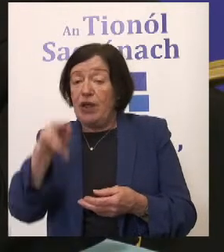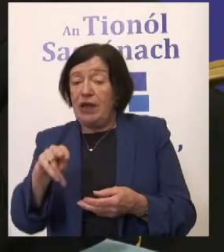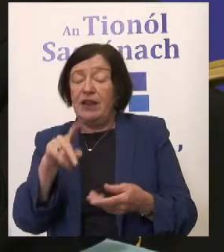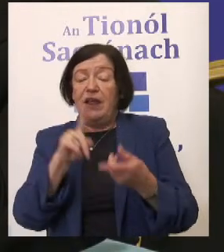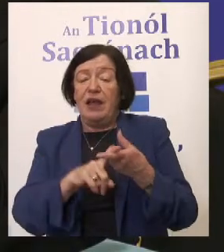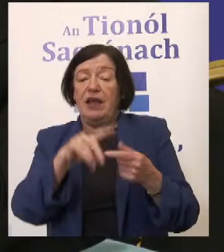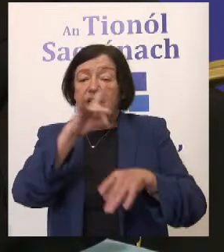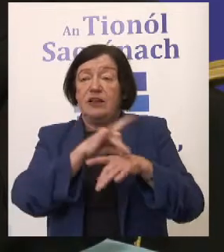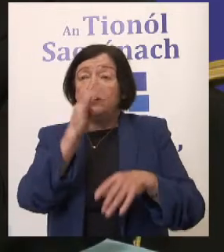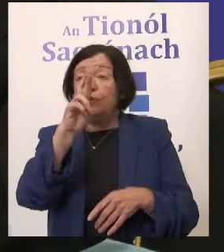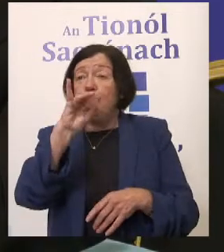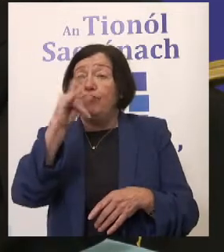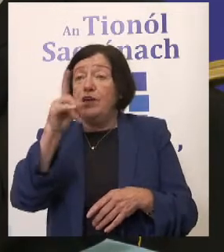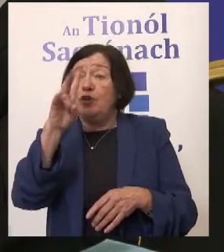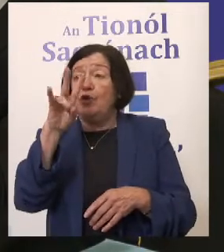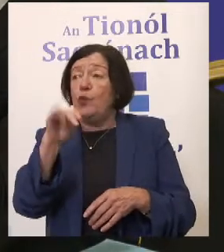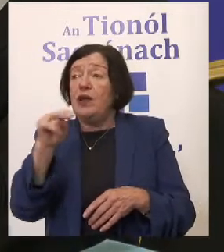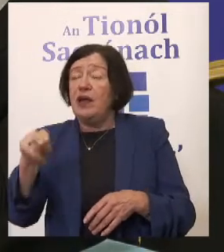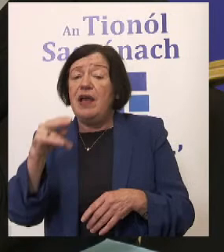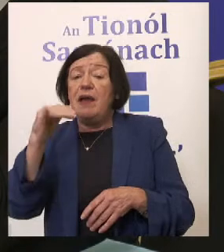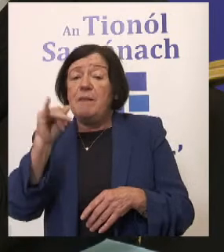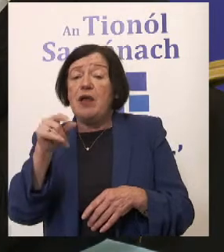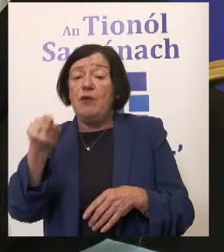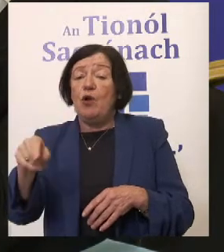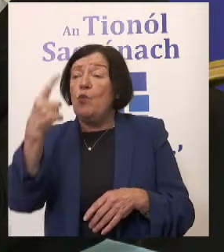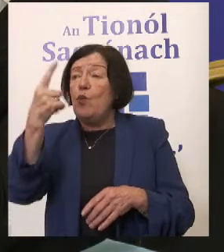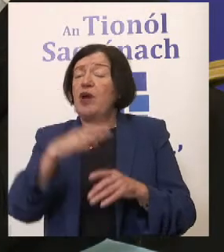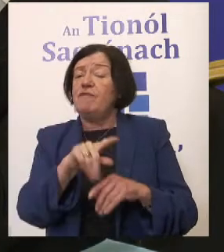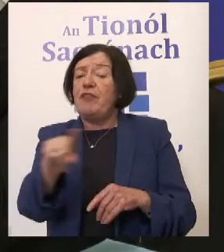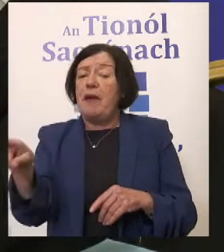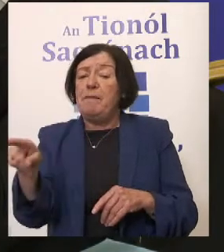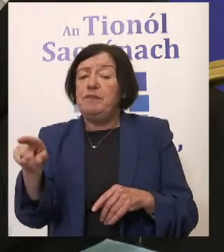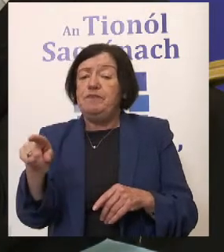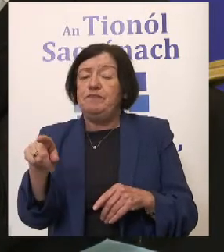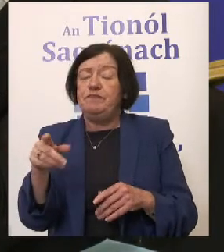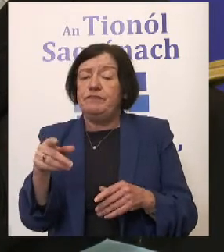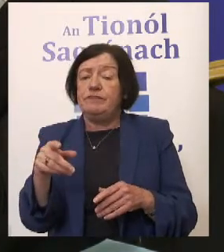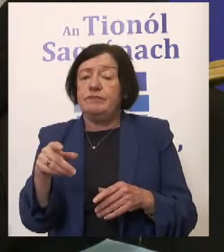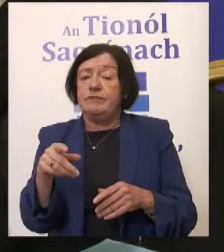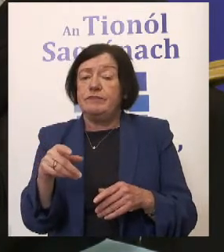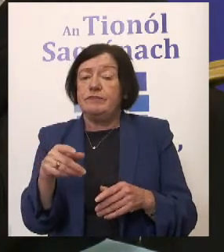Dr. Breed Quinn. So maybe because one of the